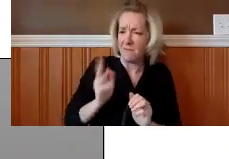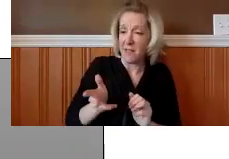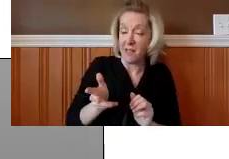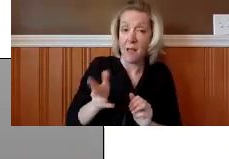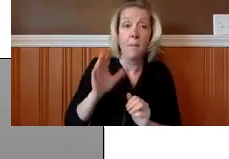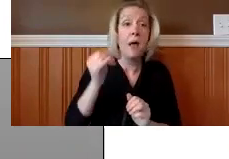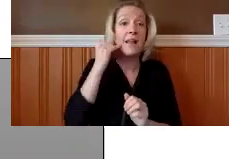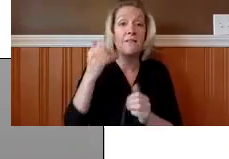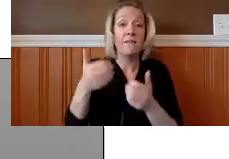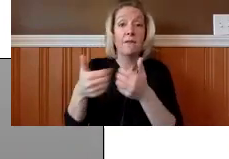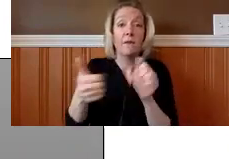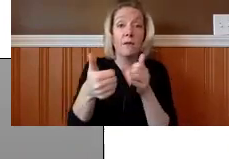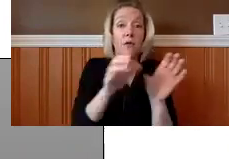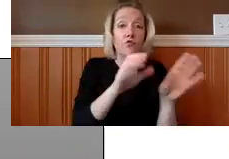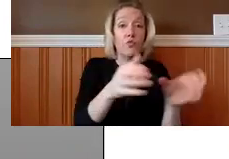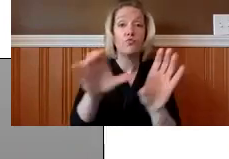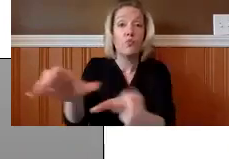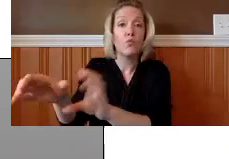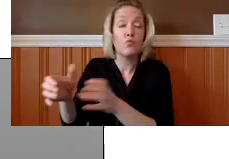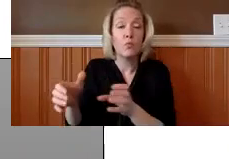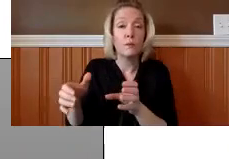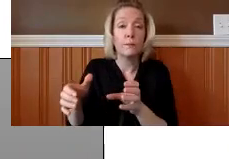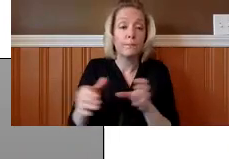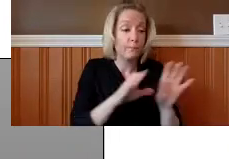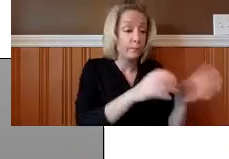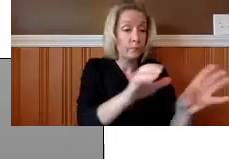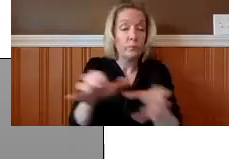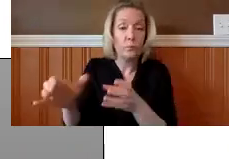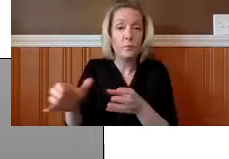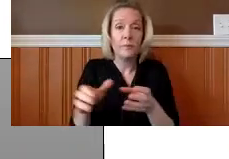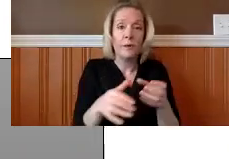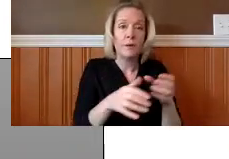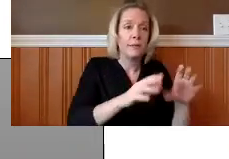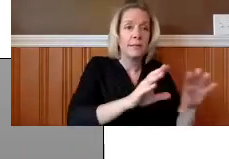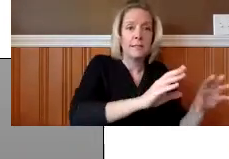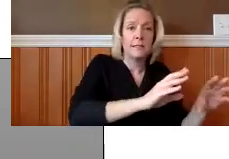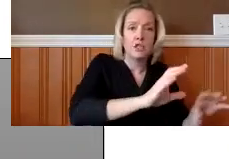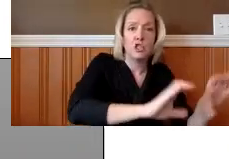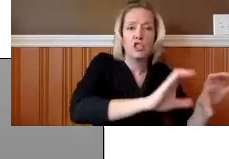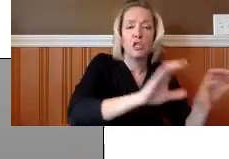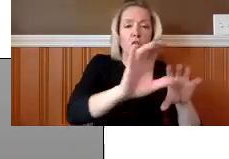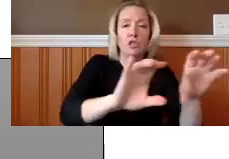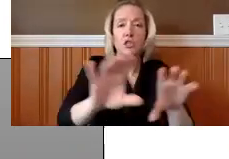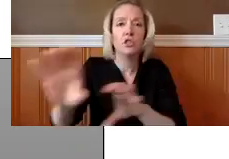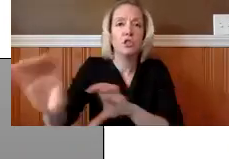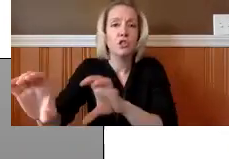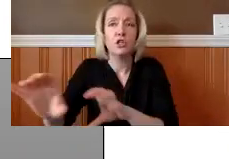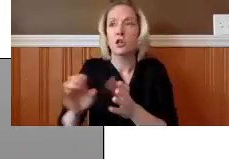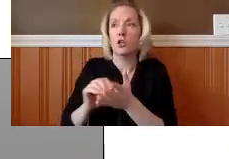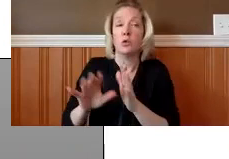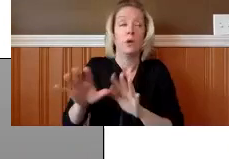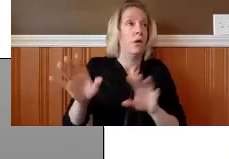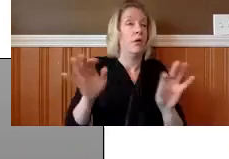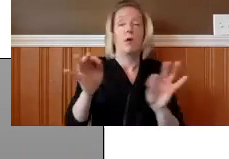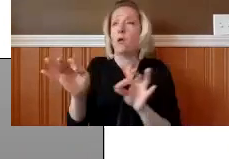into small groups and 6 small groups are having independent conversations, then our student starts to fall apart with their vision